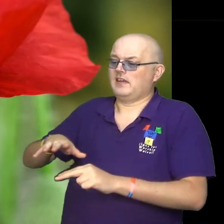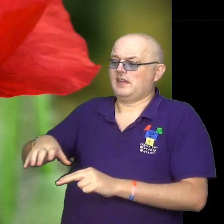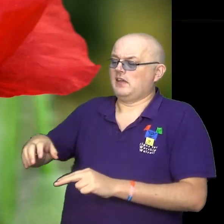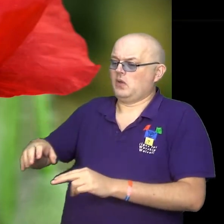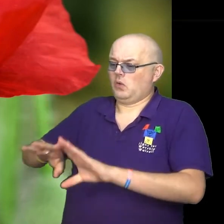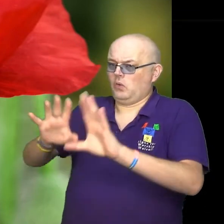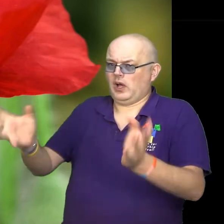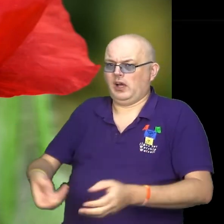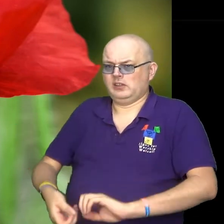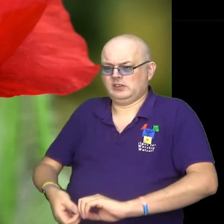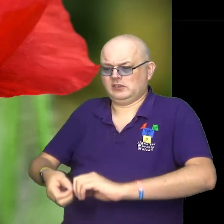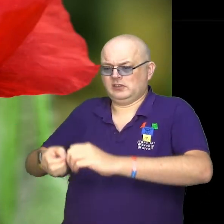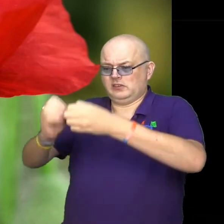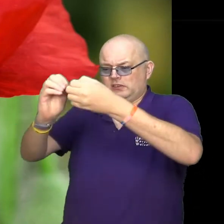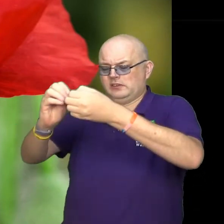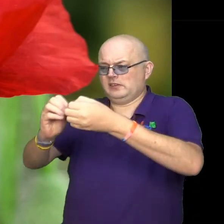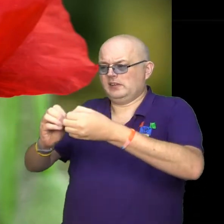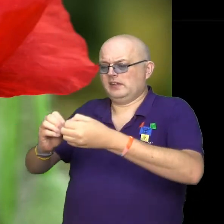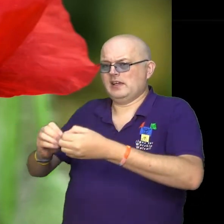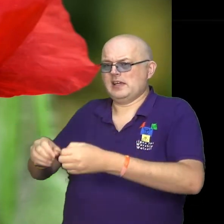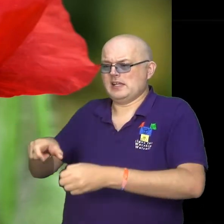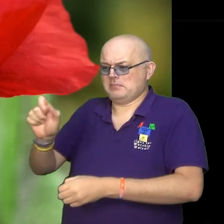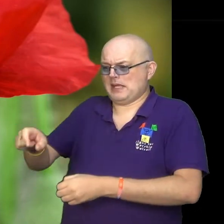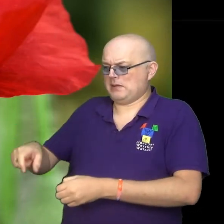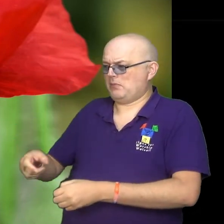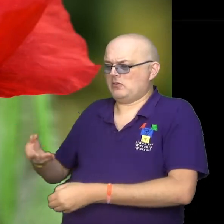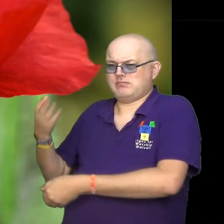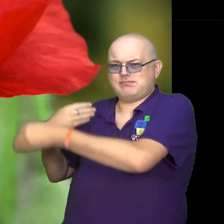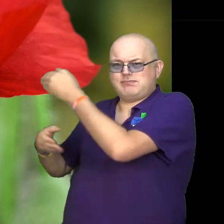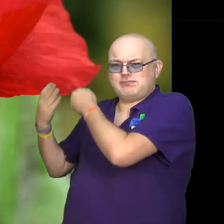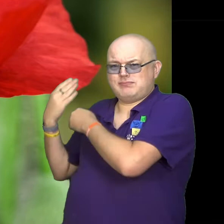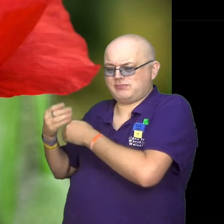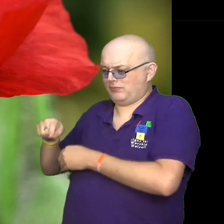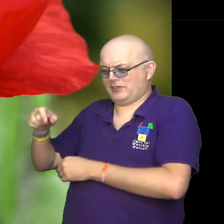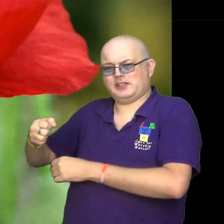in motion, you inspired our predecessors to build